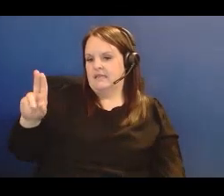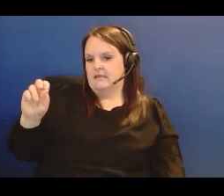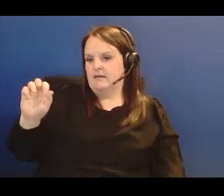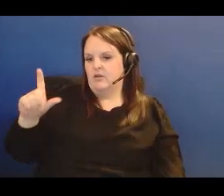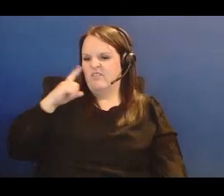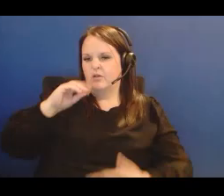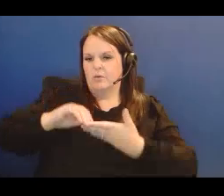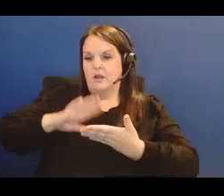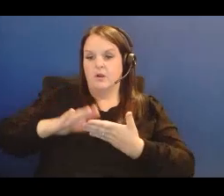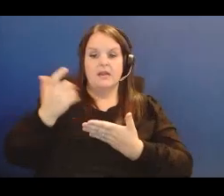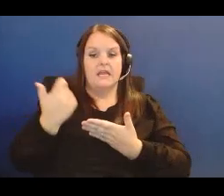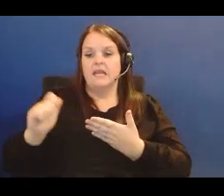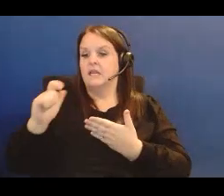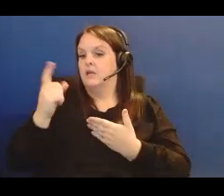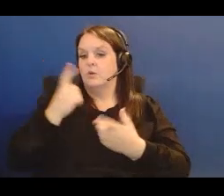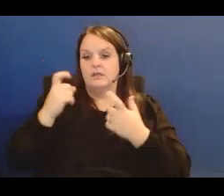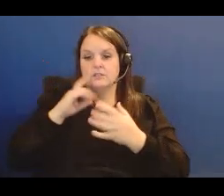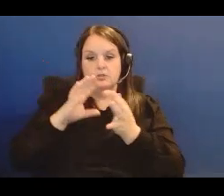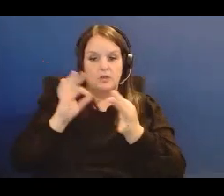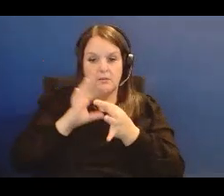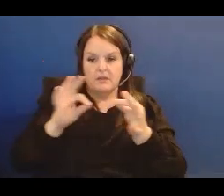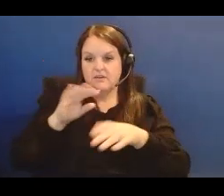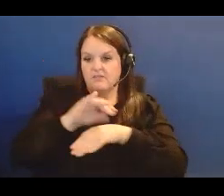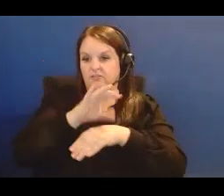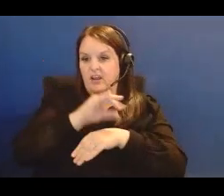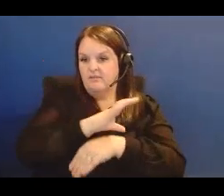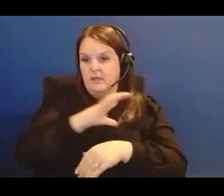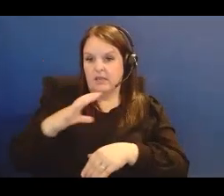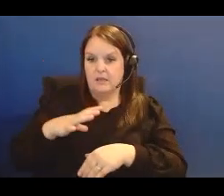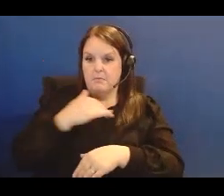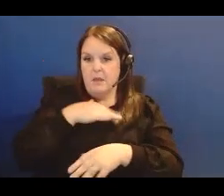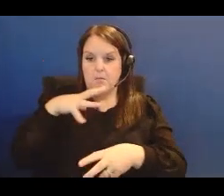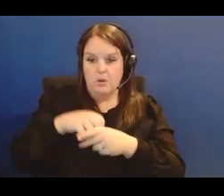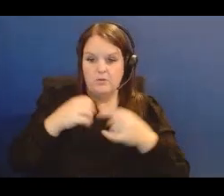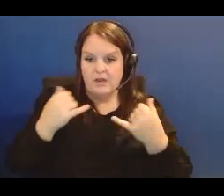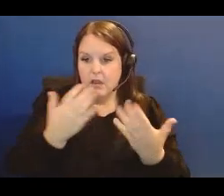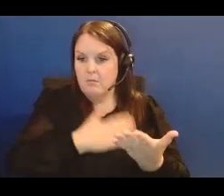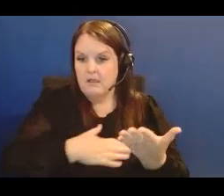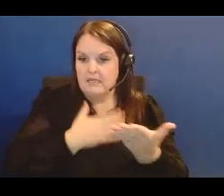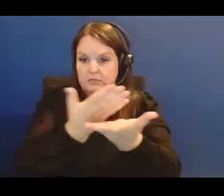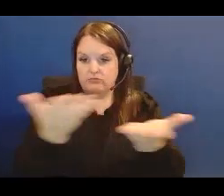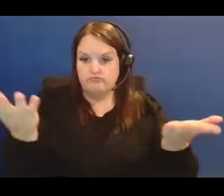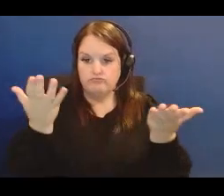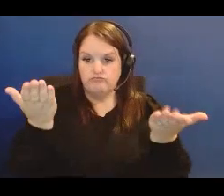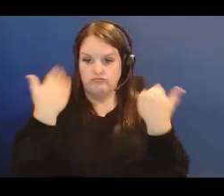Any questions or comments from advisory committee members at this time? Please feel free to chime in.